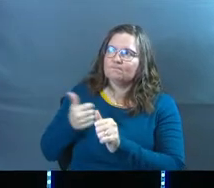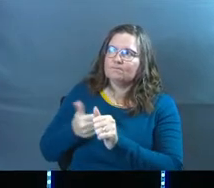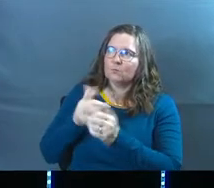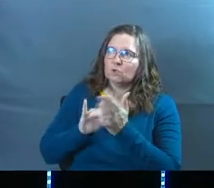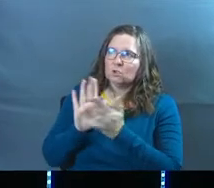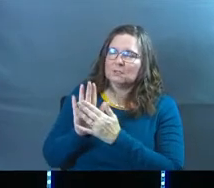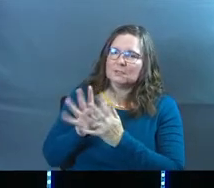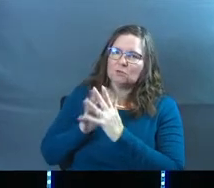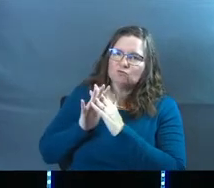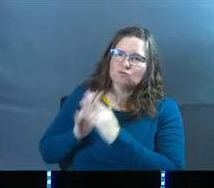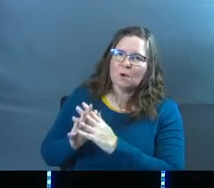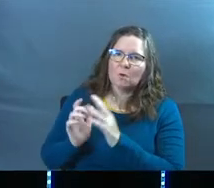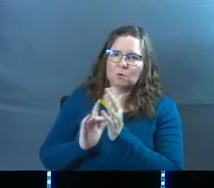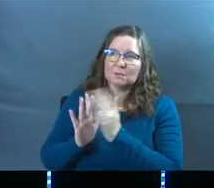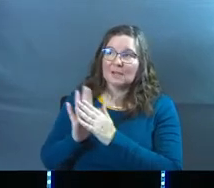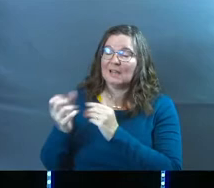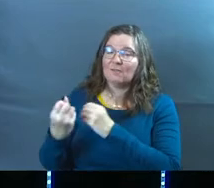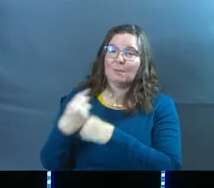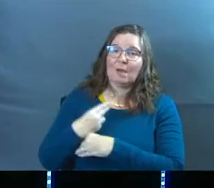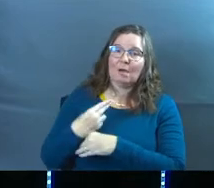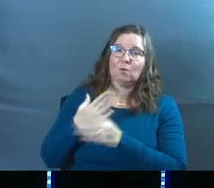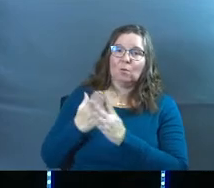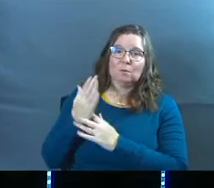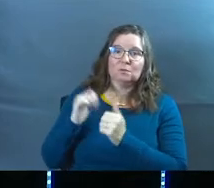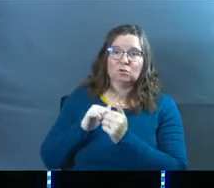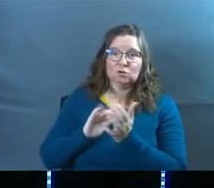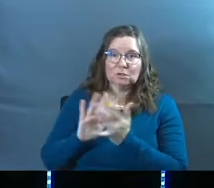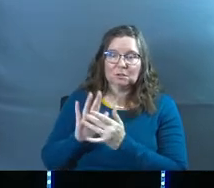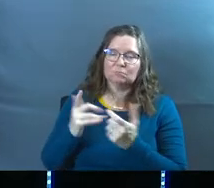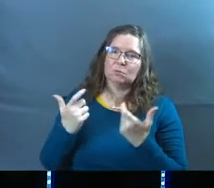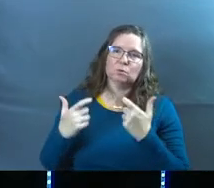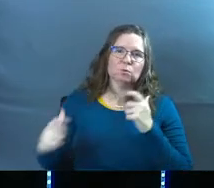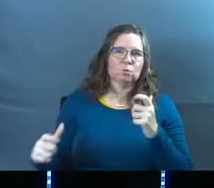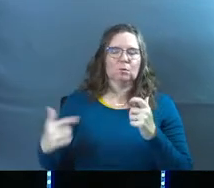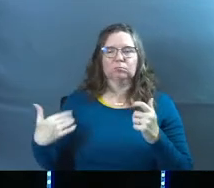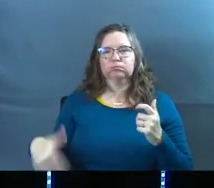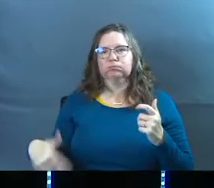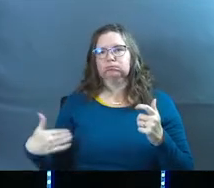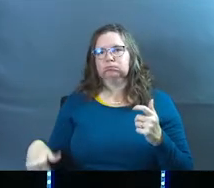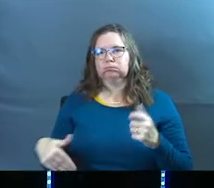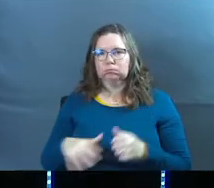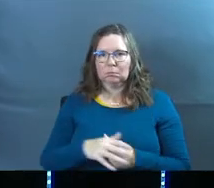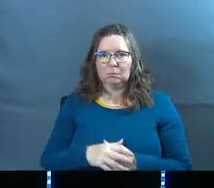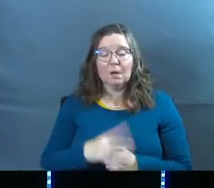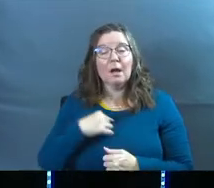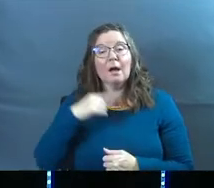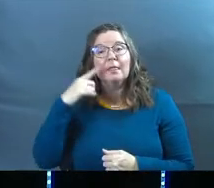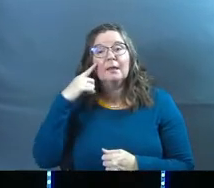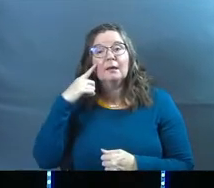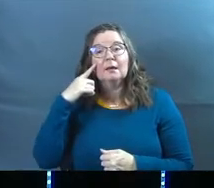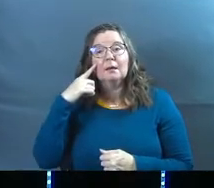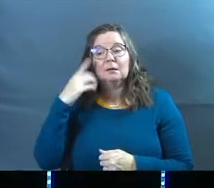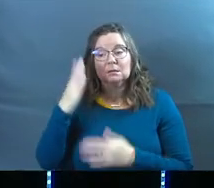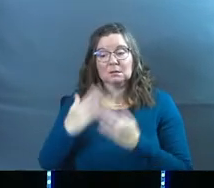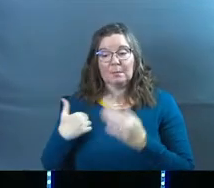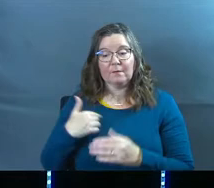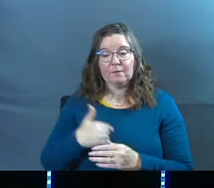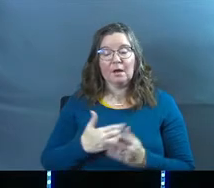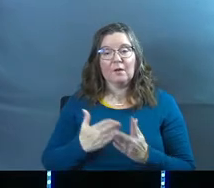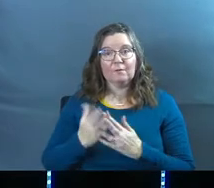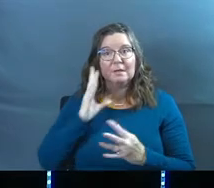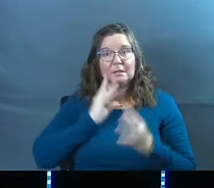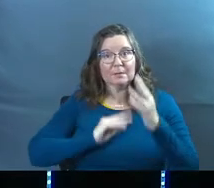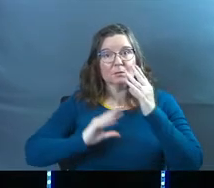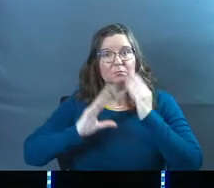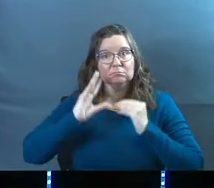Jesus, even being conquered by Jesus is so huge. I think some of us have been through